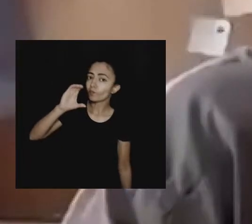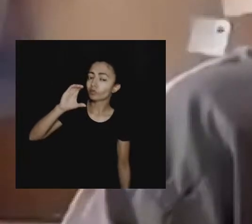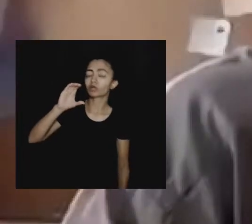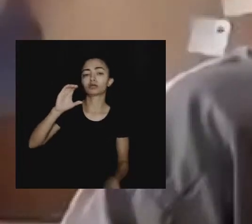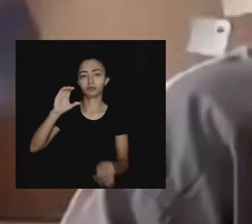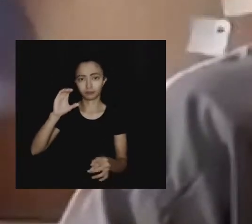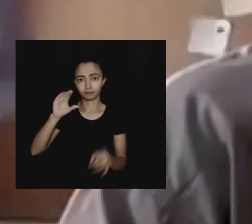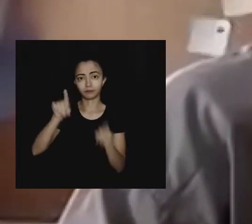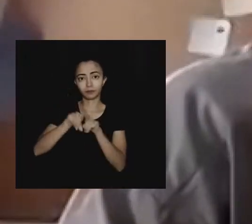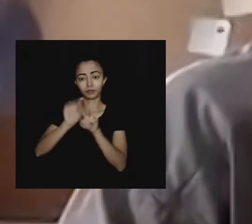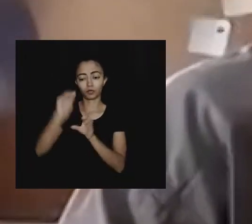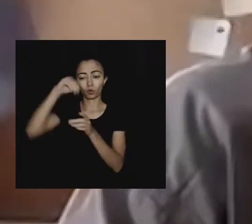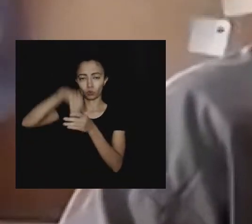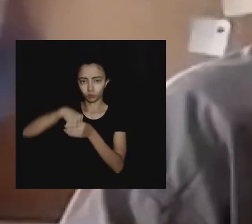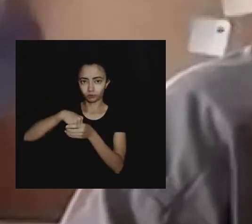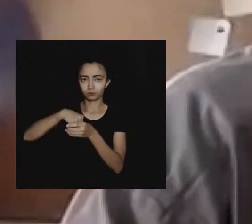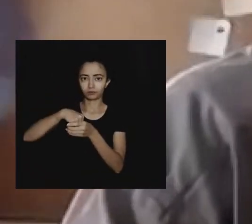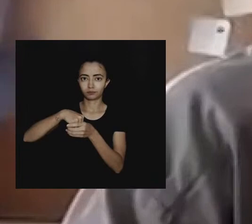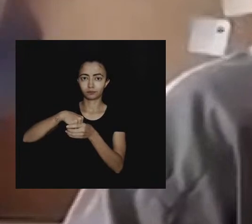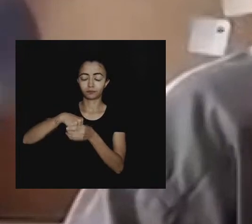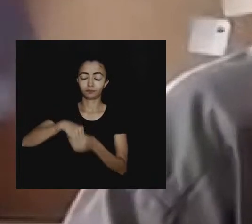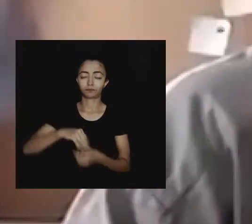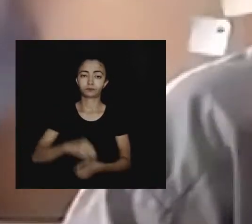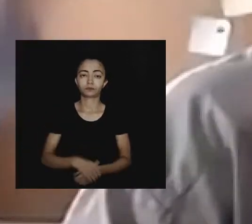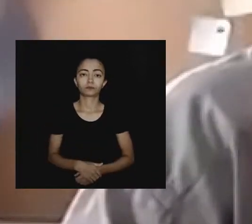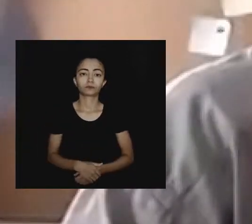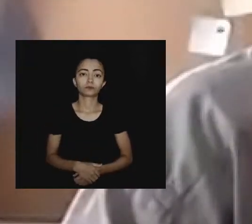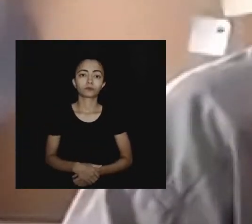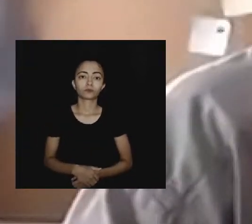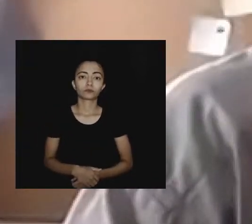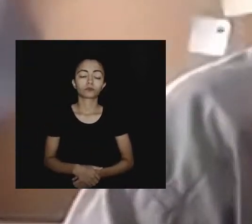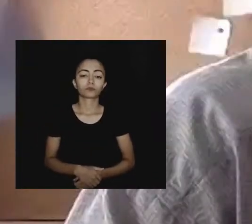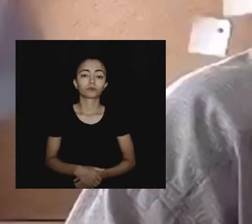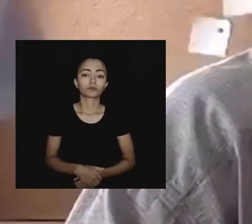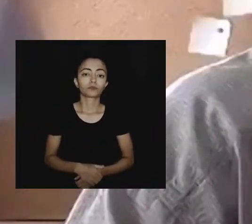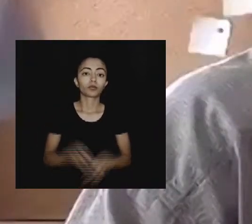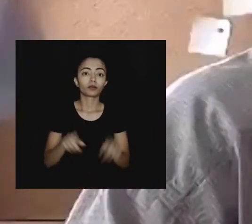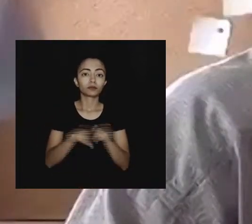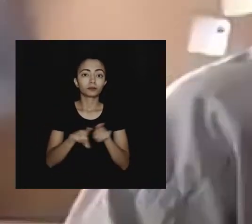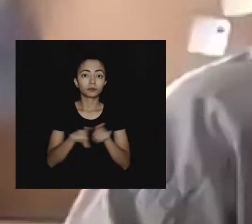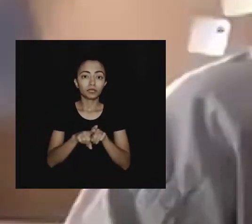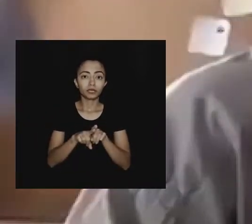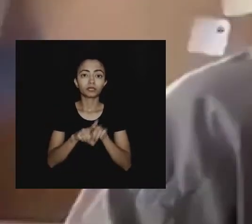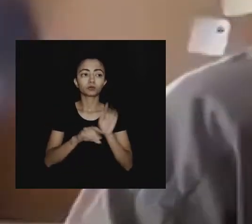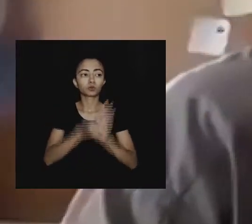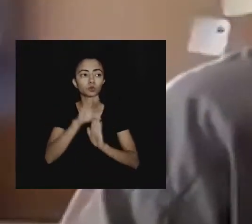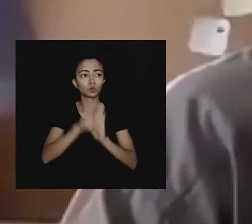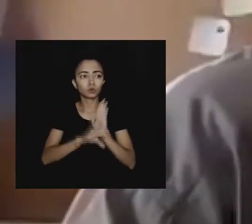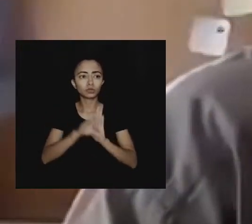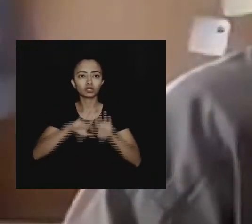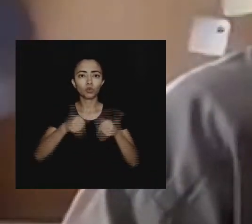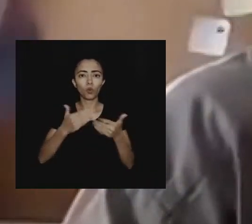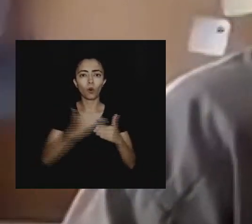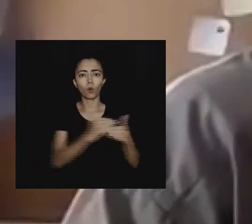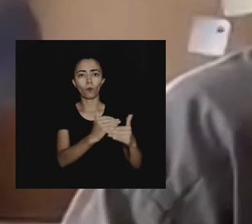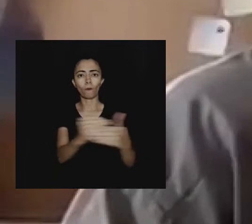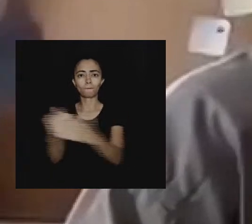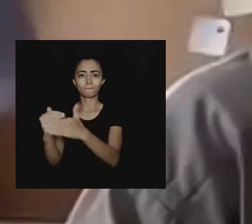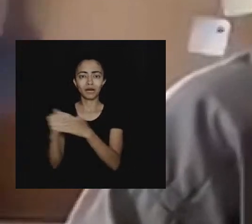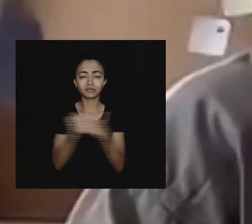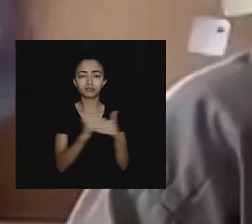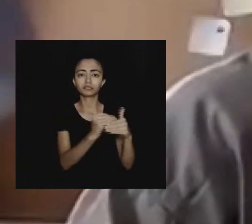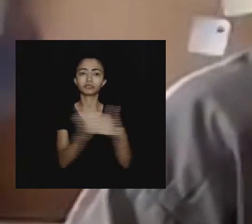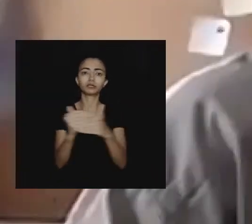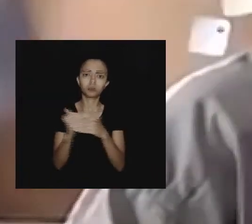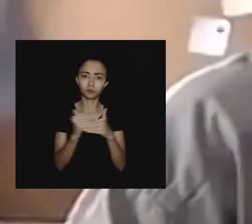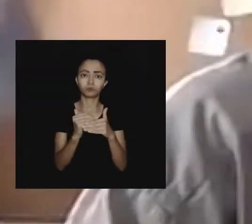including bottles, pacifiers, and nipples. And the definitions of the food